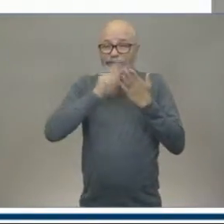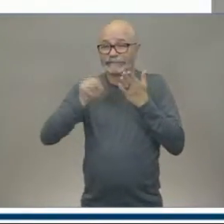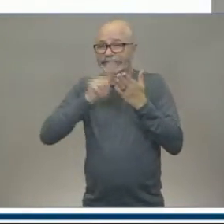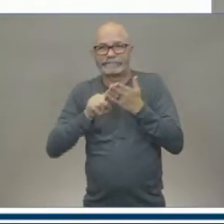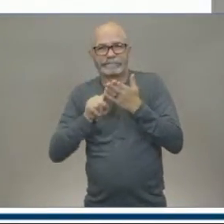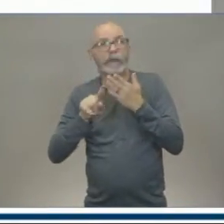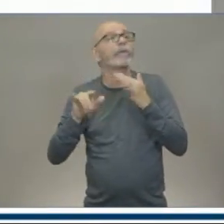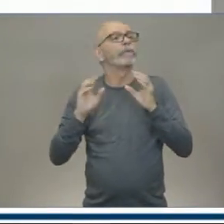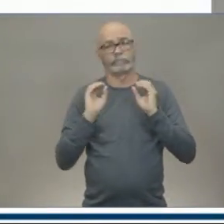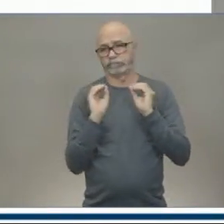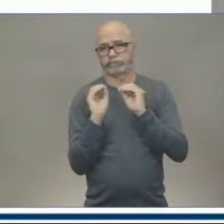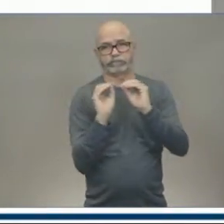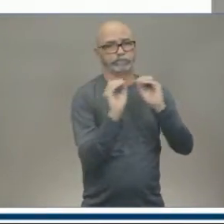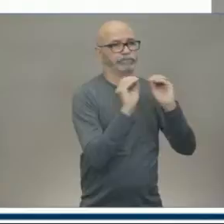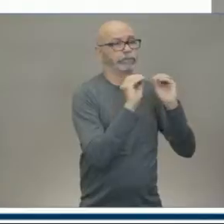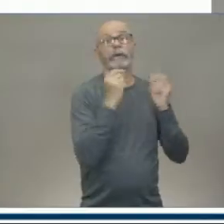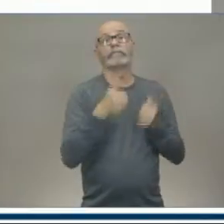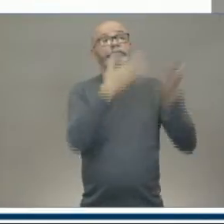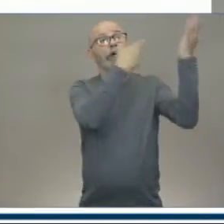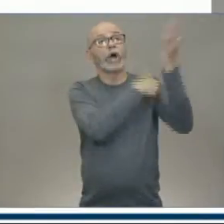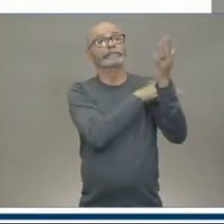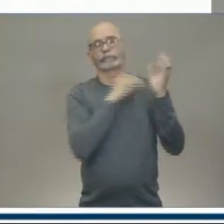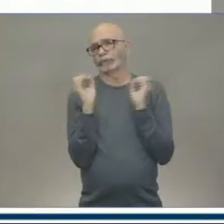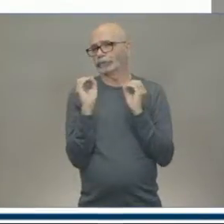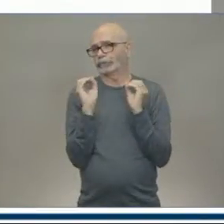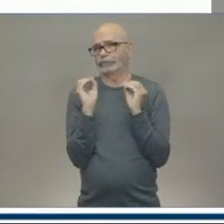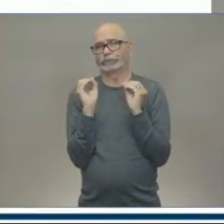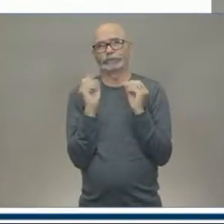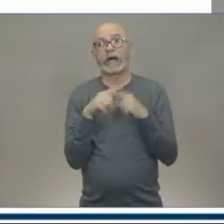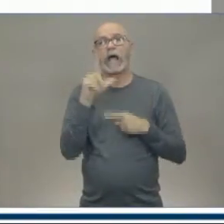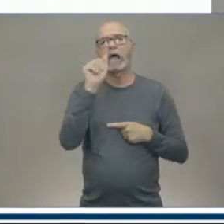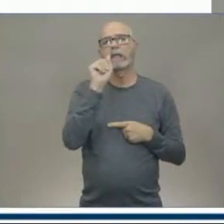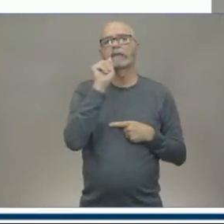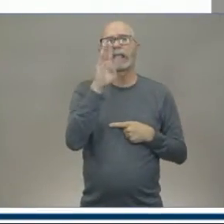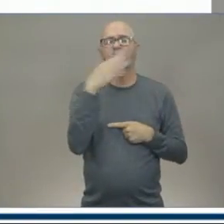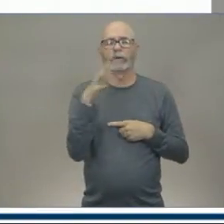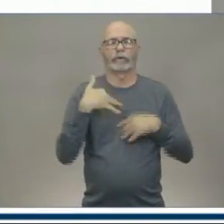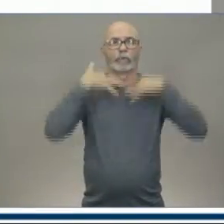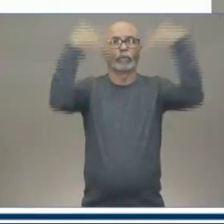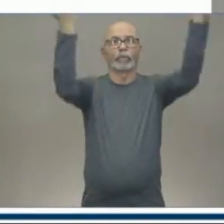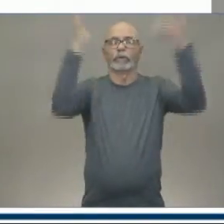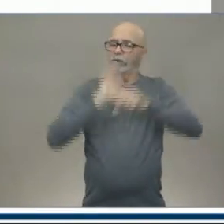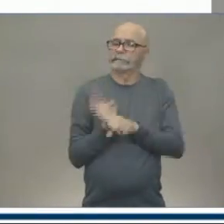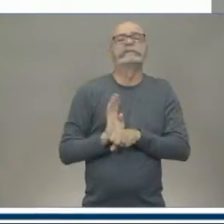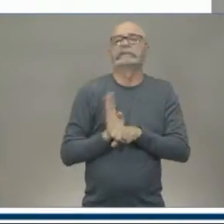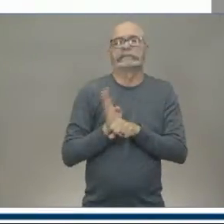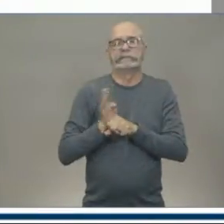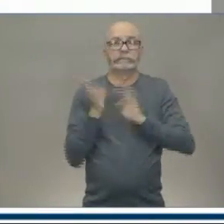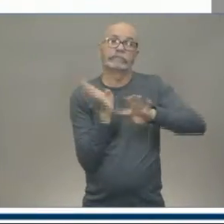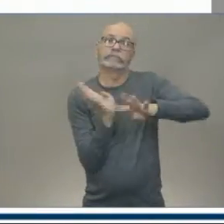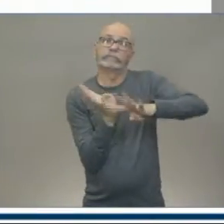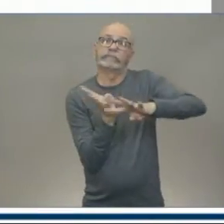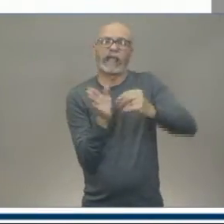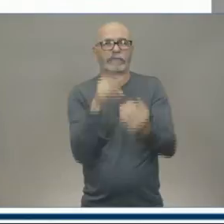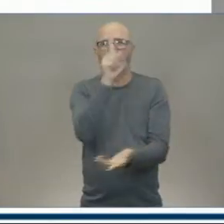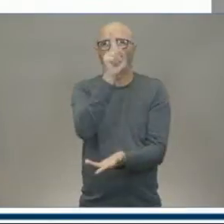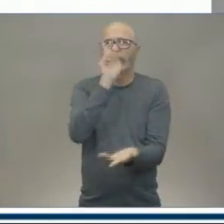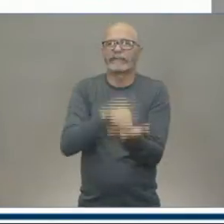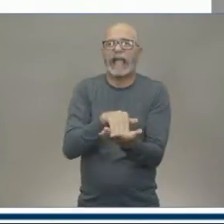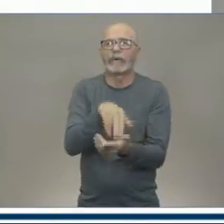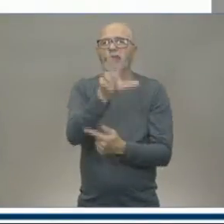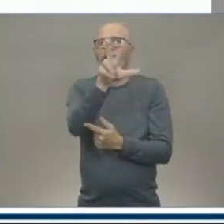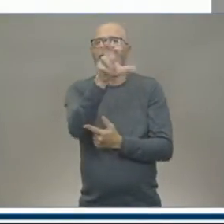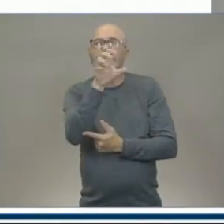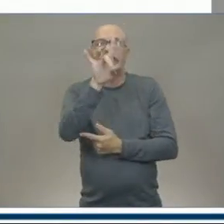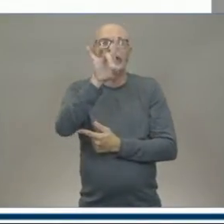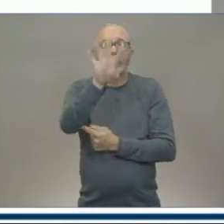due to COVID-19. The lab continues to be busy. They completed 1,384 tests